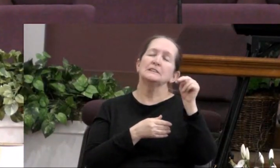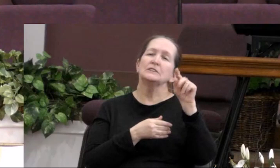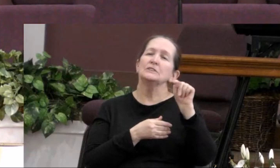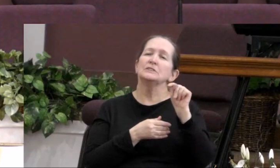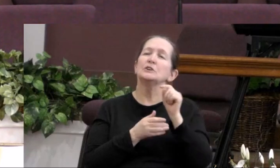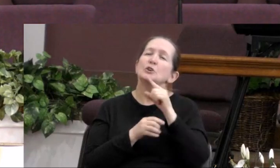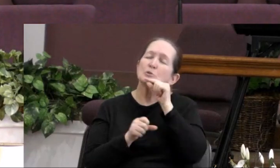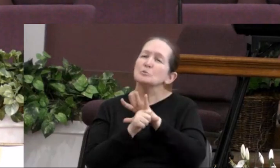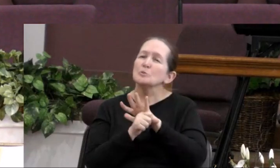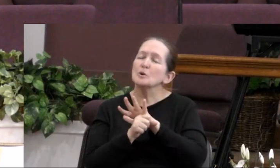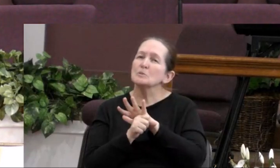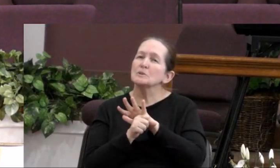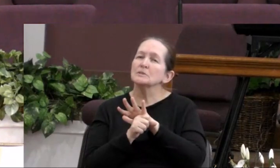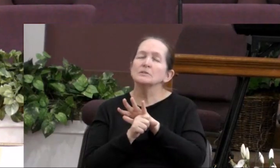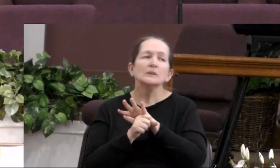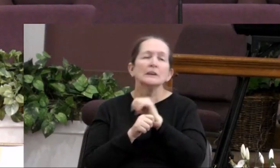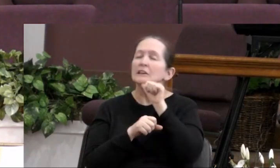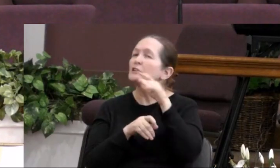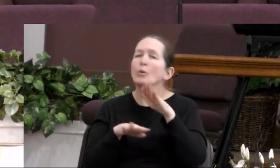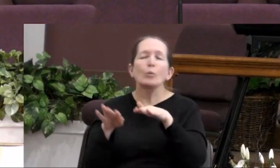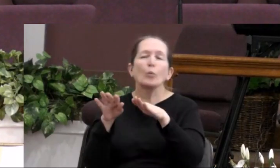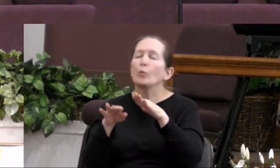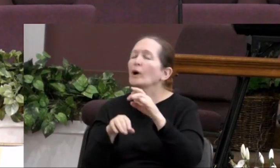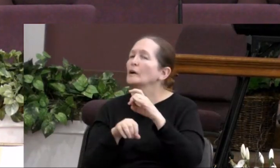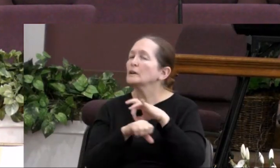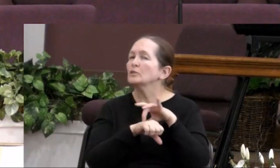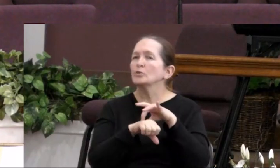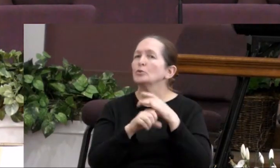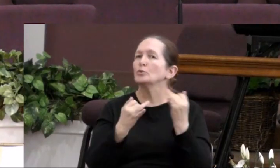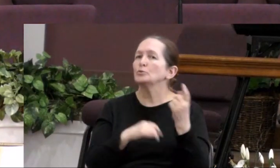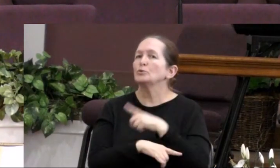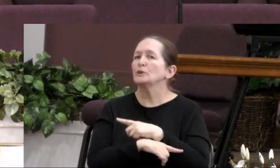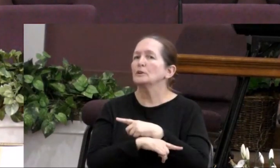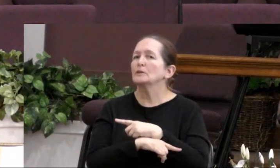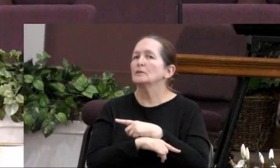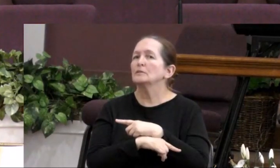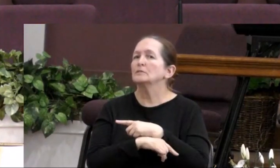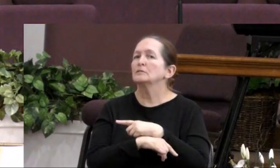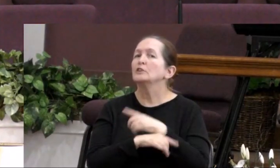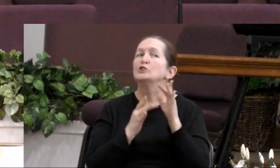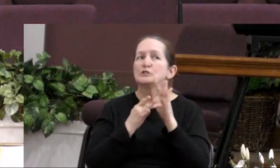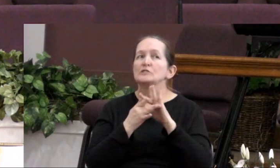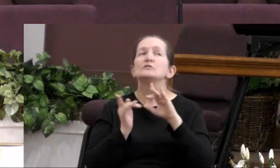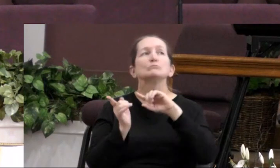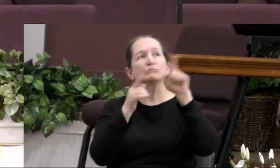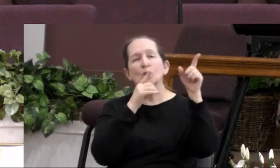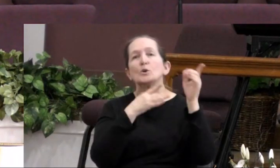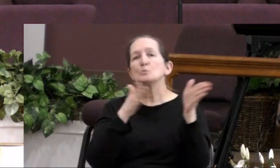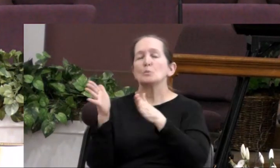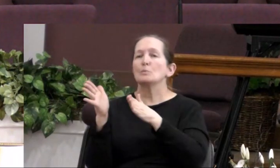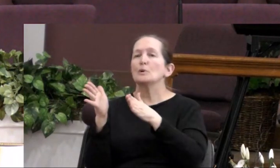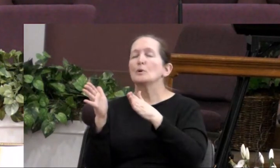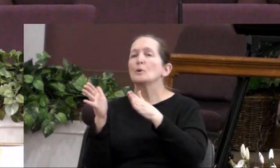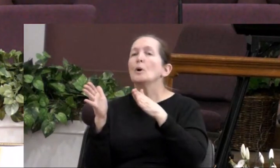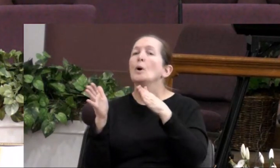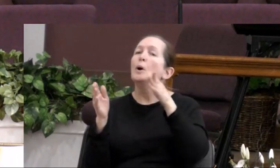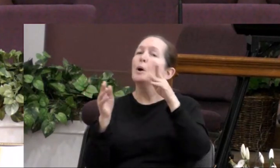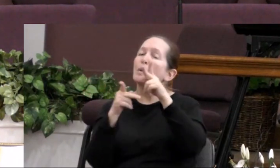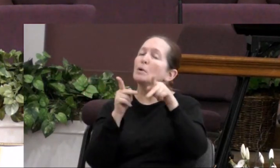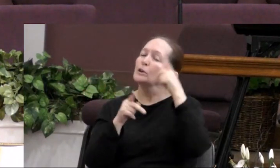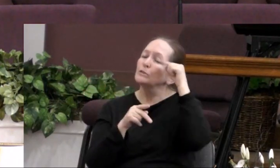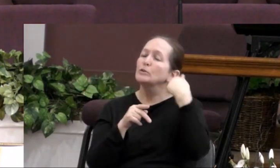He's not walking the earth today. He's gone to prepare a place for us, that where he is, we will one day